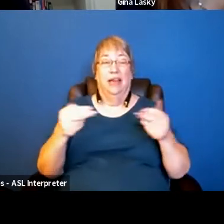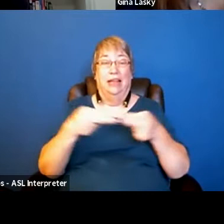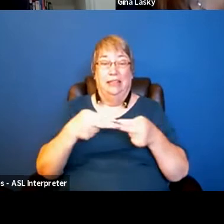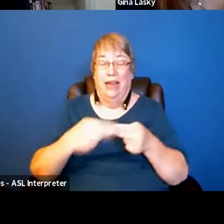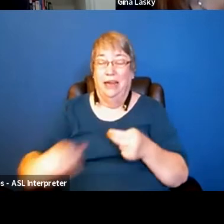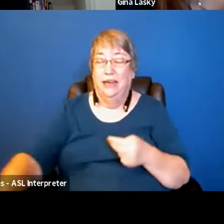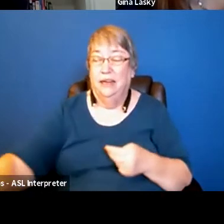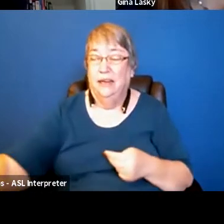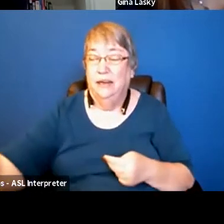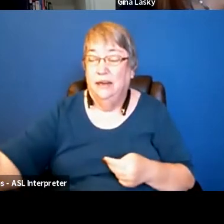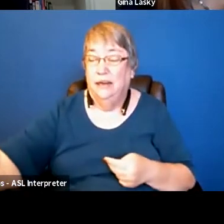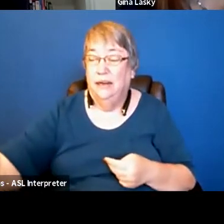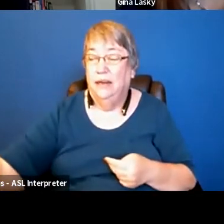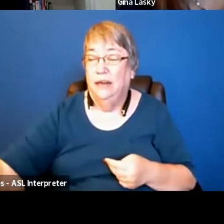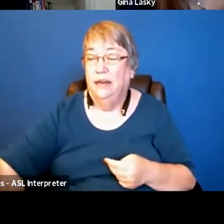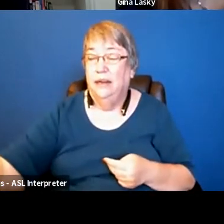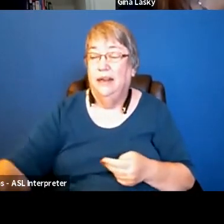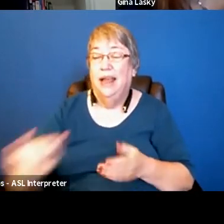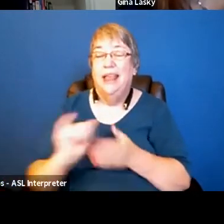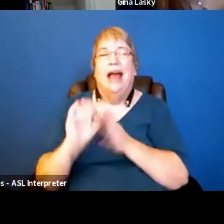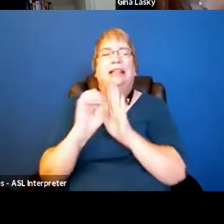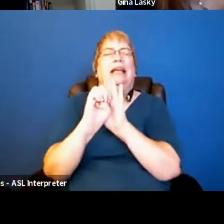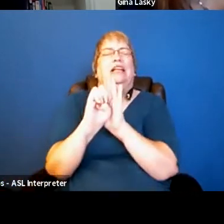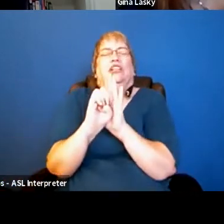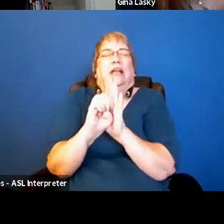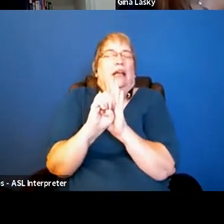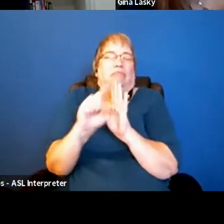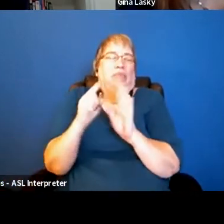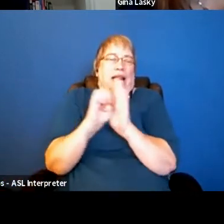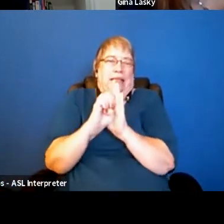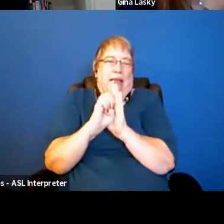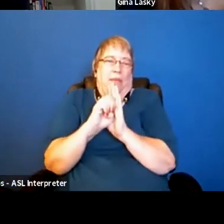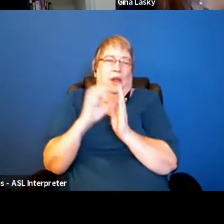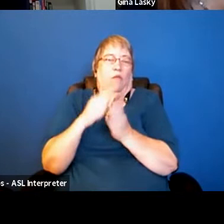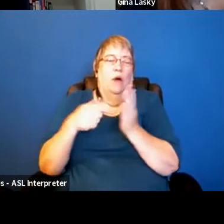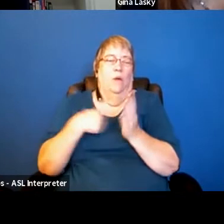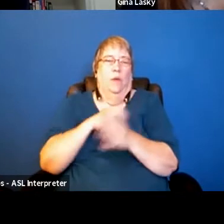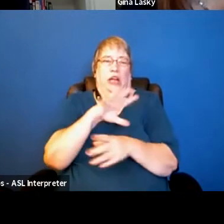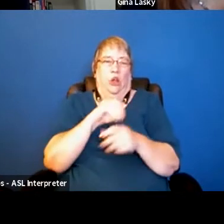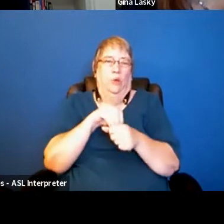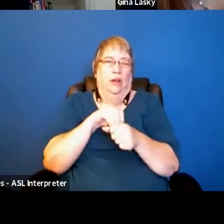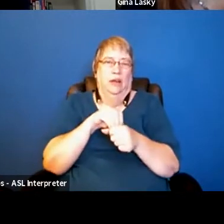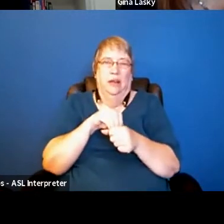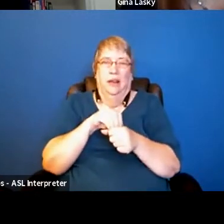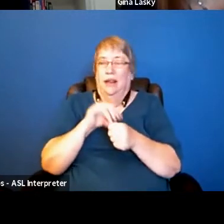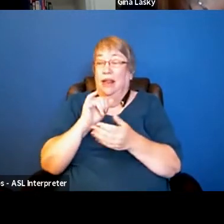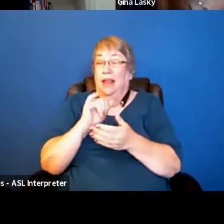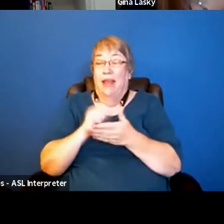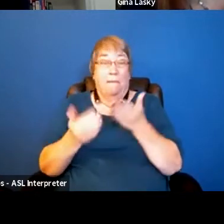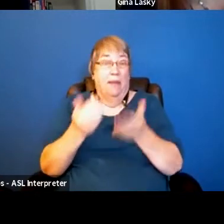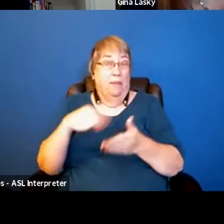here we present an example of the content that's included in the assessment. It particularly would be of interest to